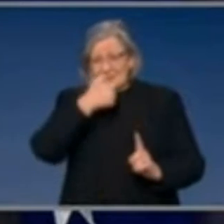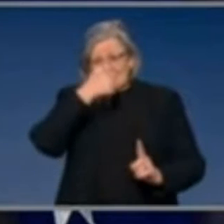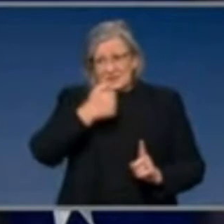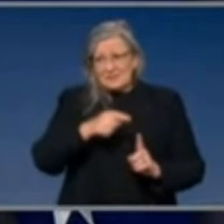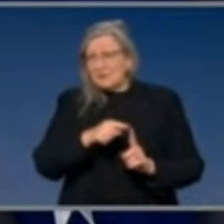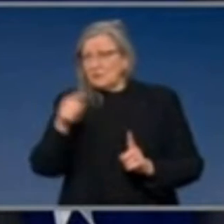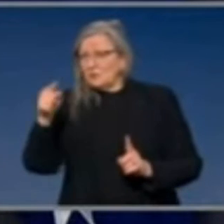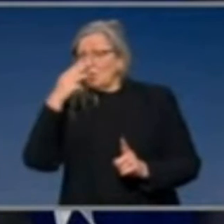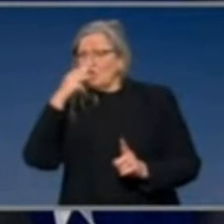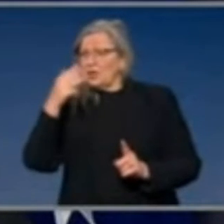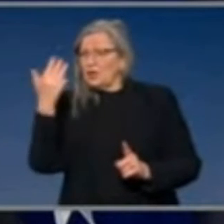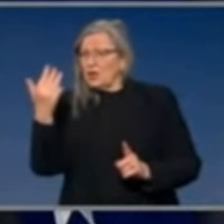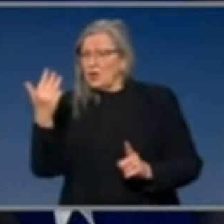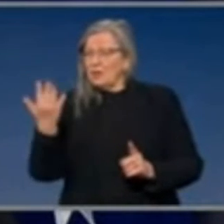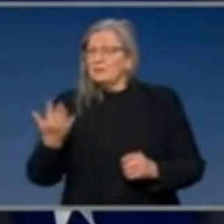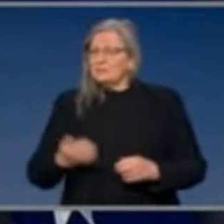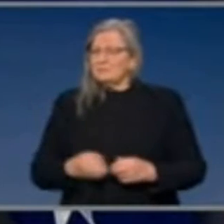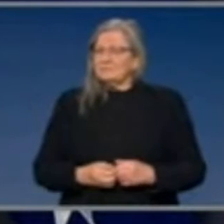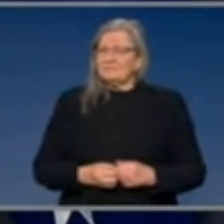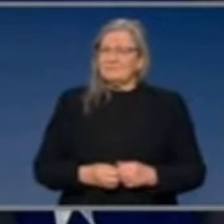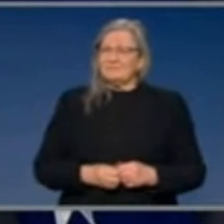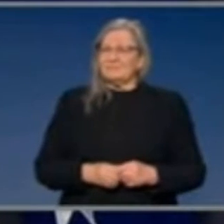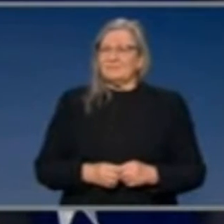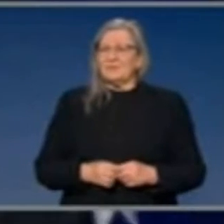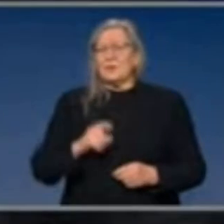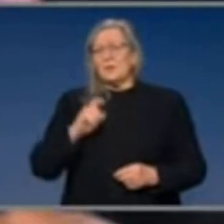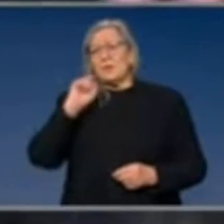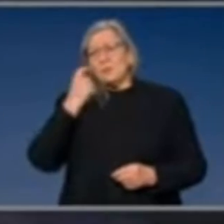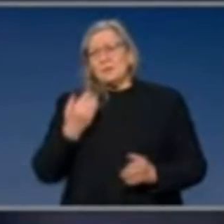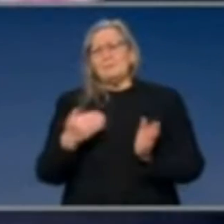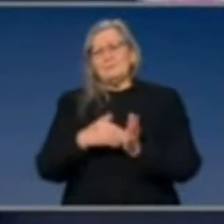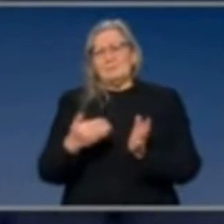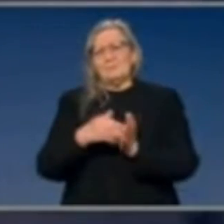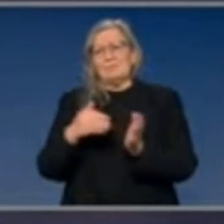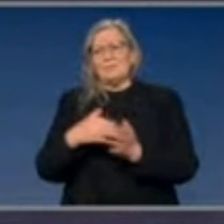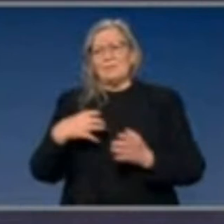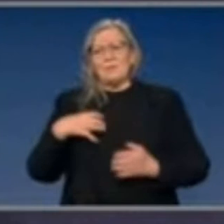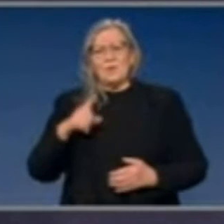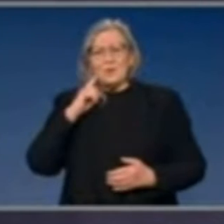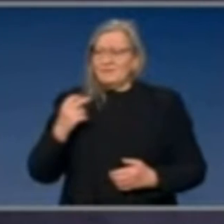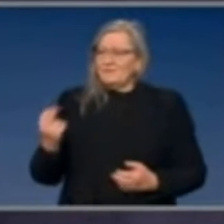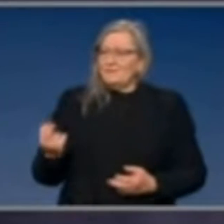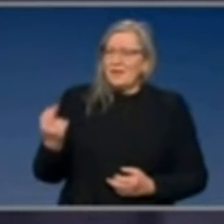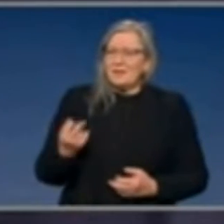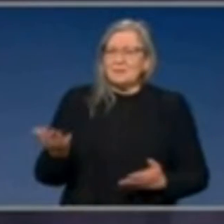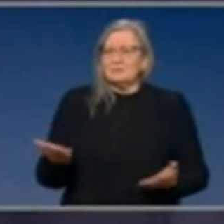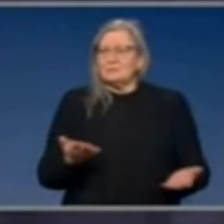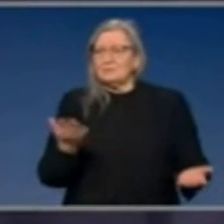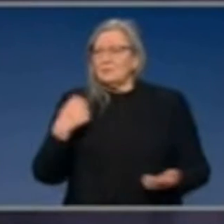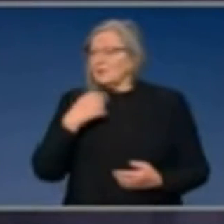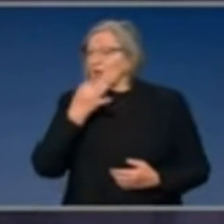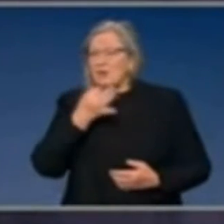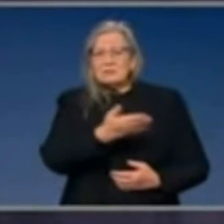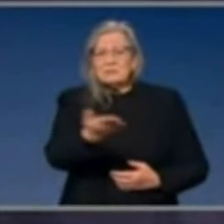they have that secondary effect. This will add to that when it becomes available. Thank you, Minister. So look, I'll start over here with Fee and then